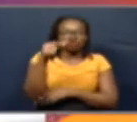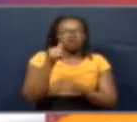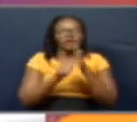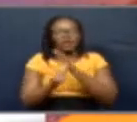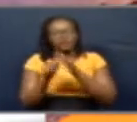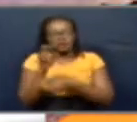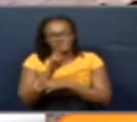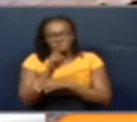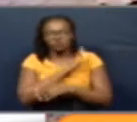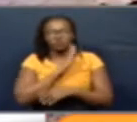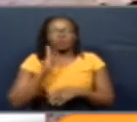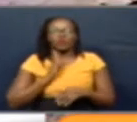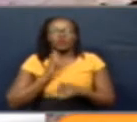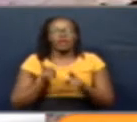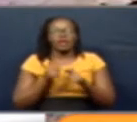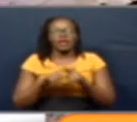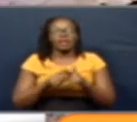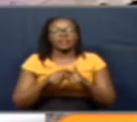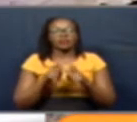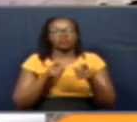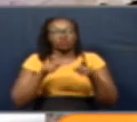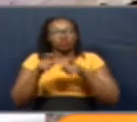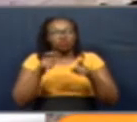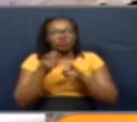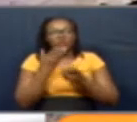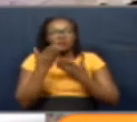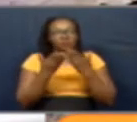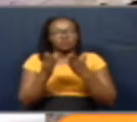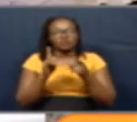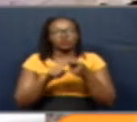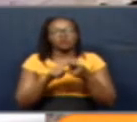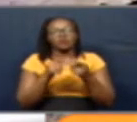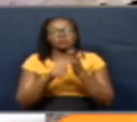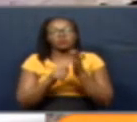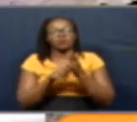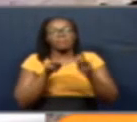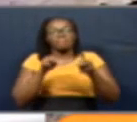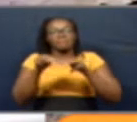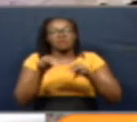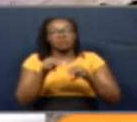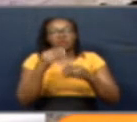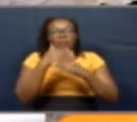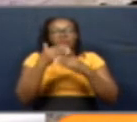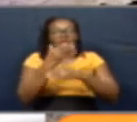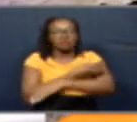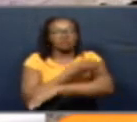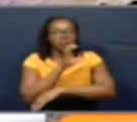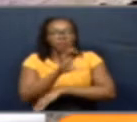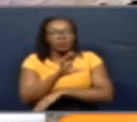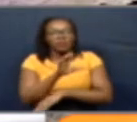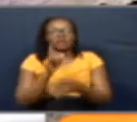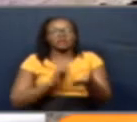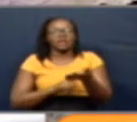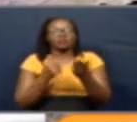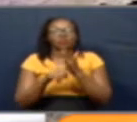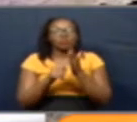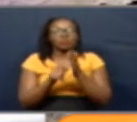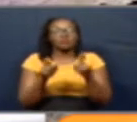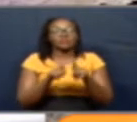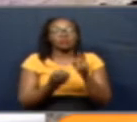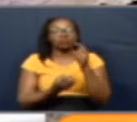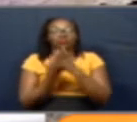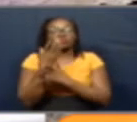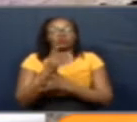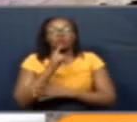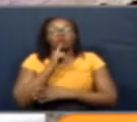will be tasked with coordinating and controlling responses to disaster management, building capacity in crisis management, and establishing a